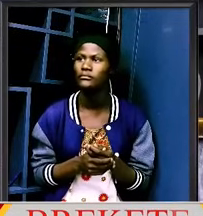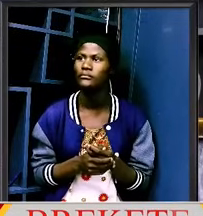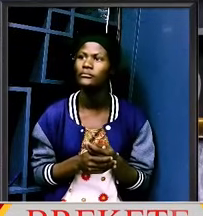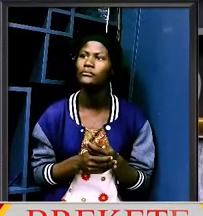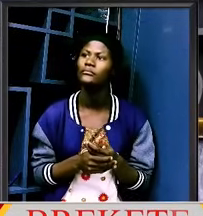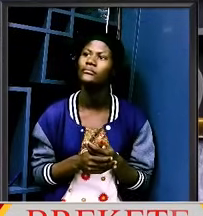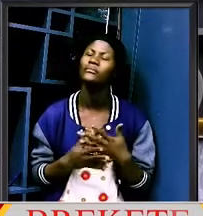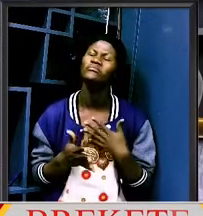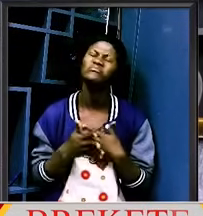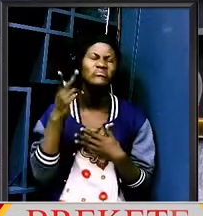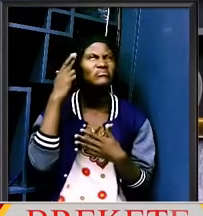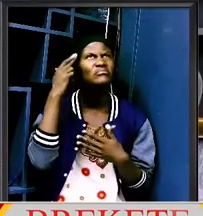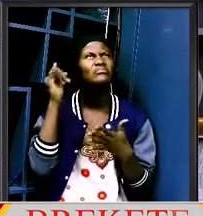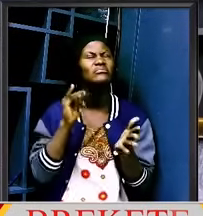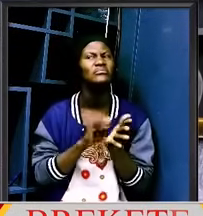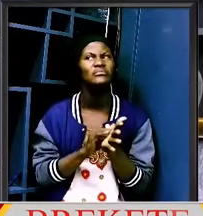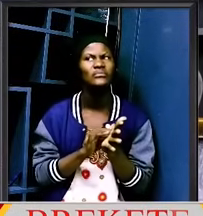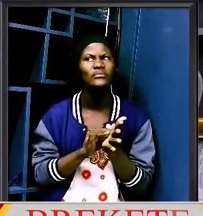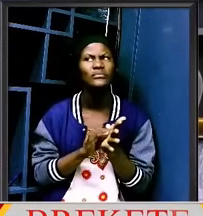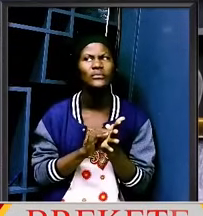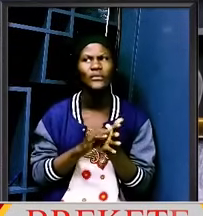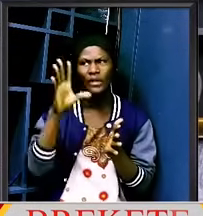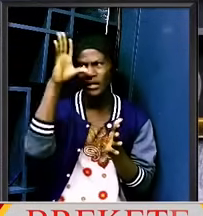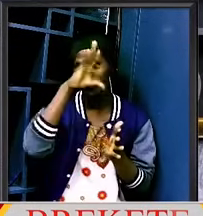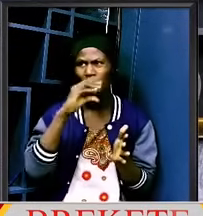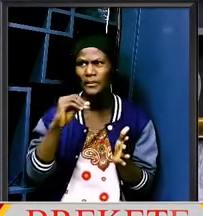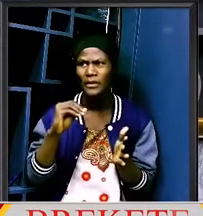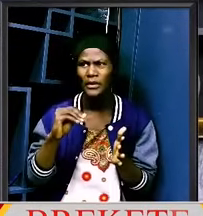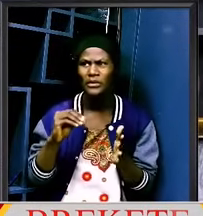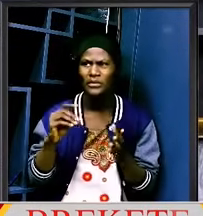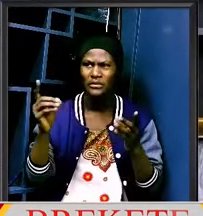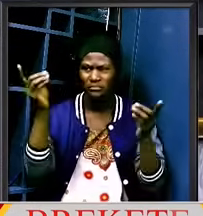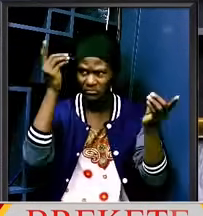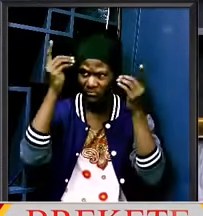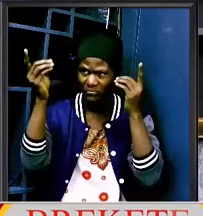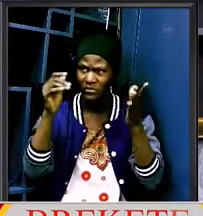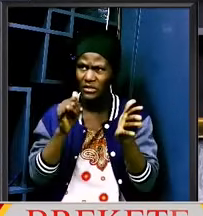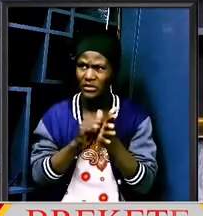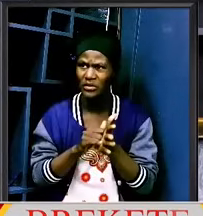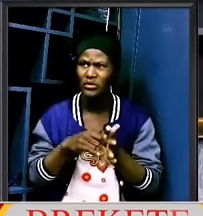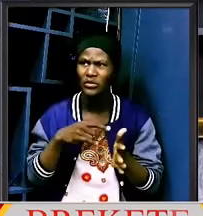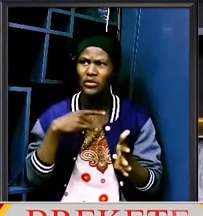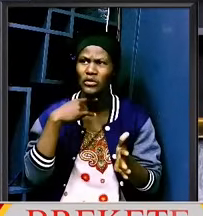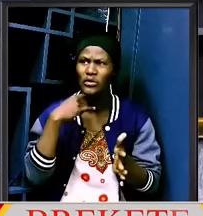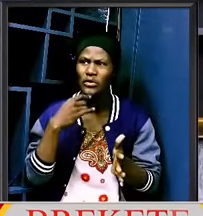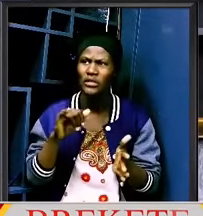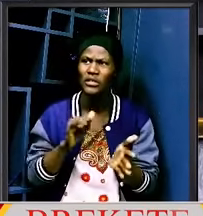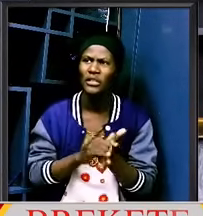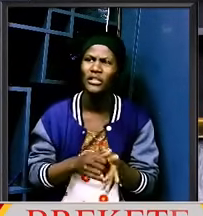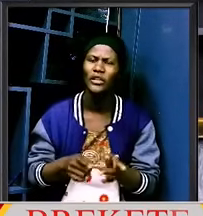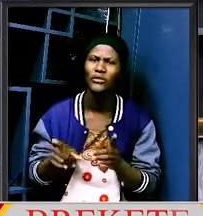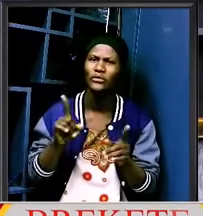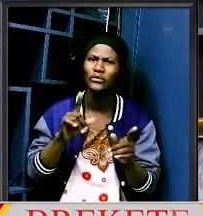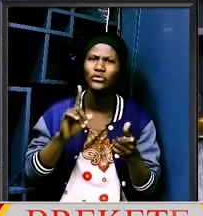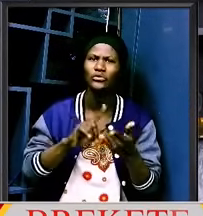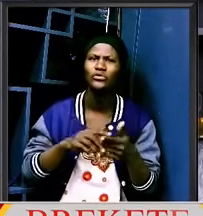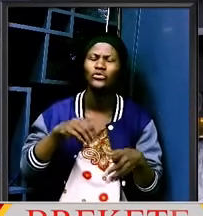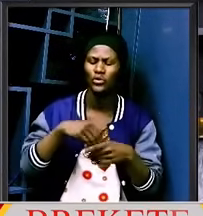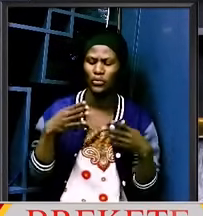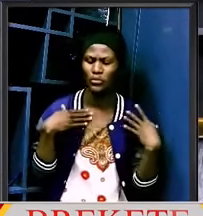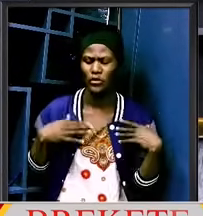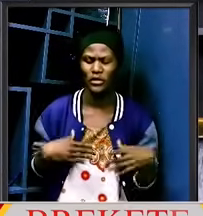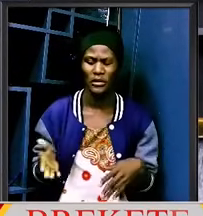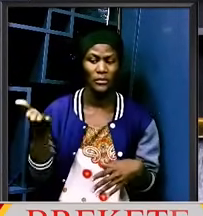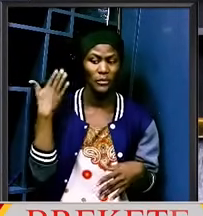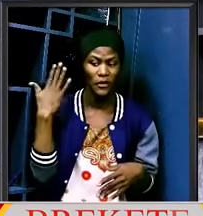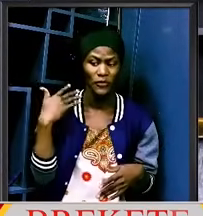After, I remember that when that man was threatening us, they will always be making a statement that they've done it to somebody before.